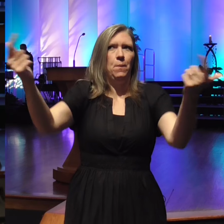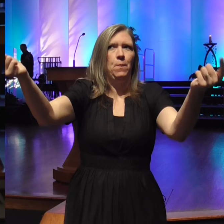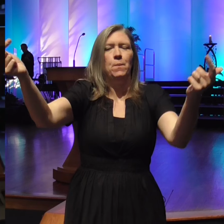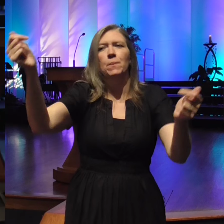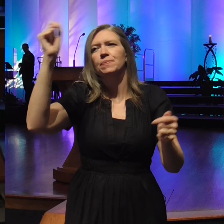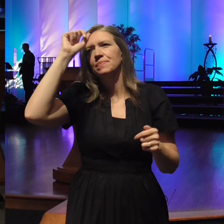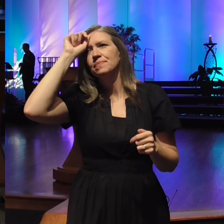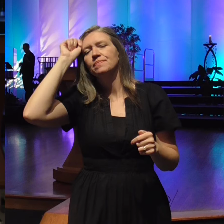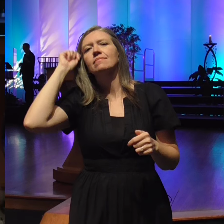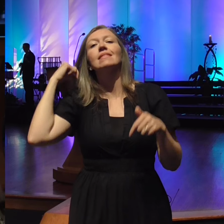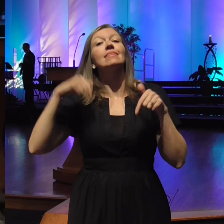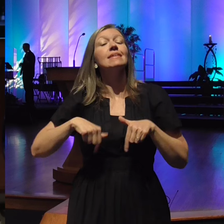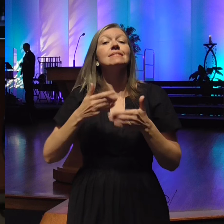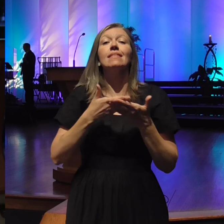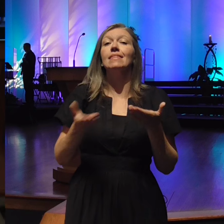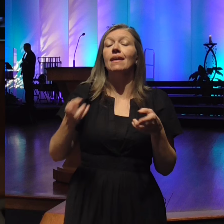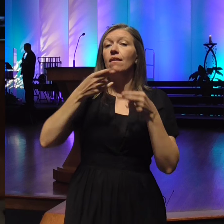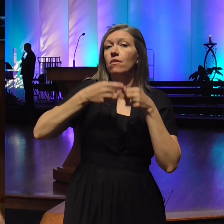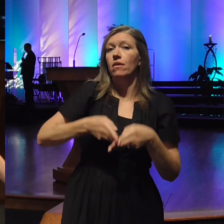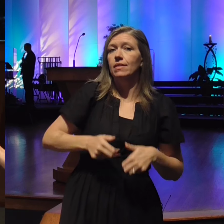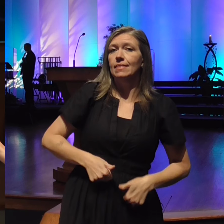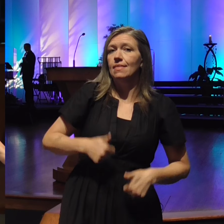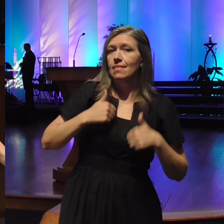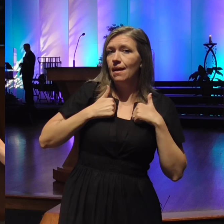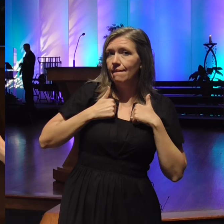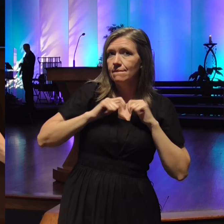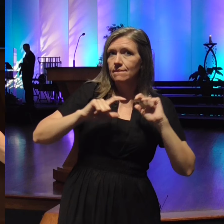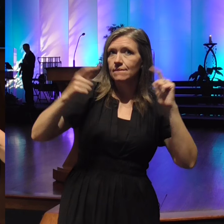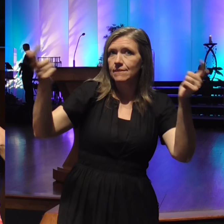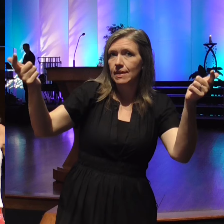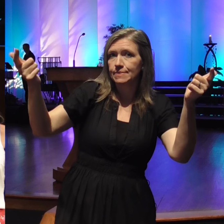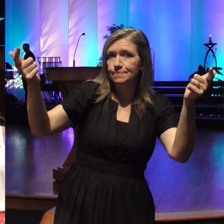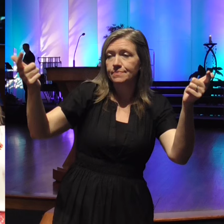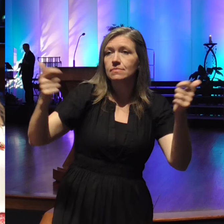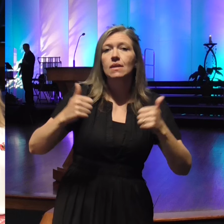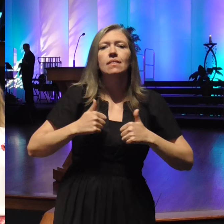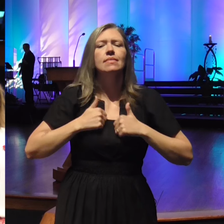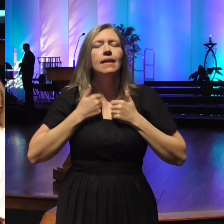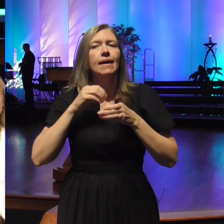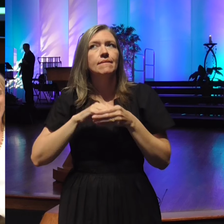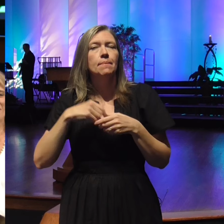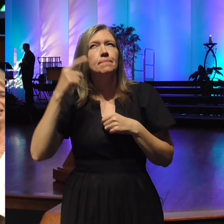song. If you will, repeat after me. Something wonderful is happening to me right now.